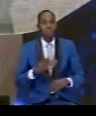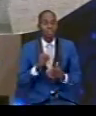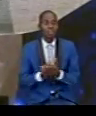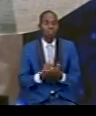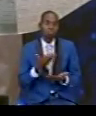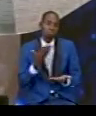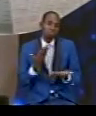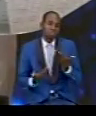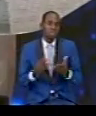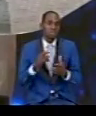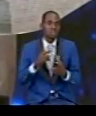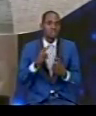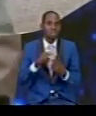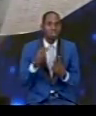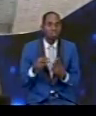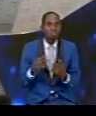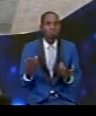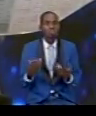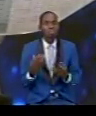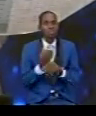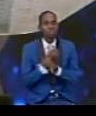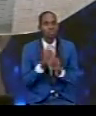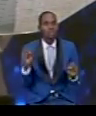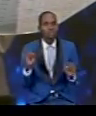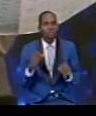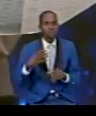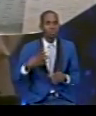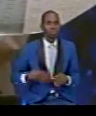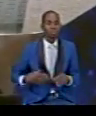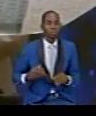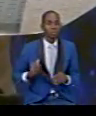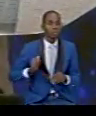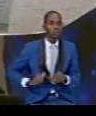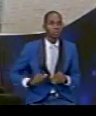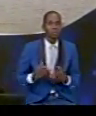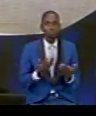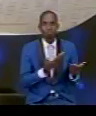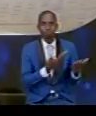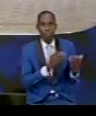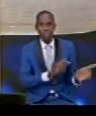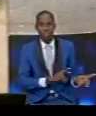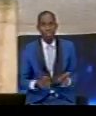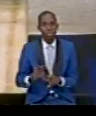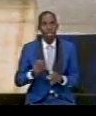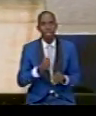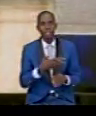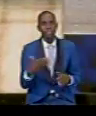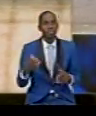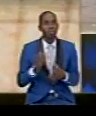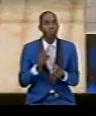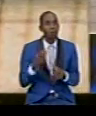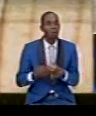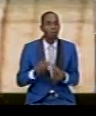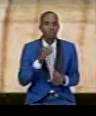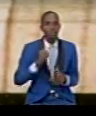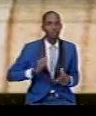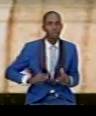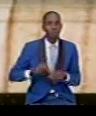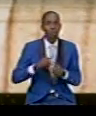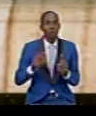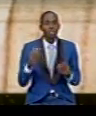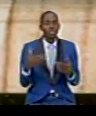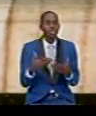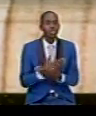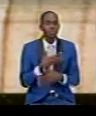completion of being less anything no uncircumcision but a new creature